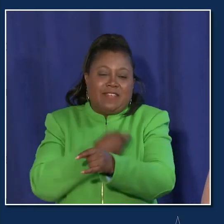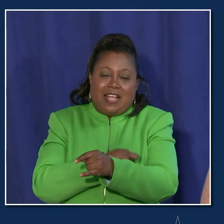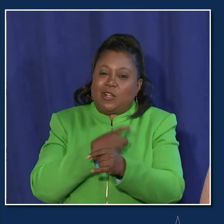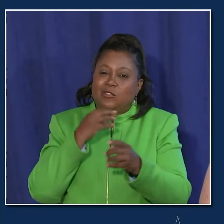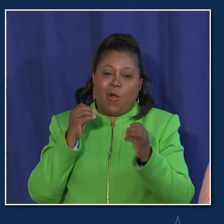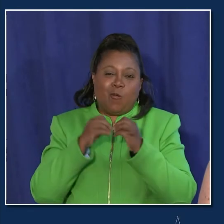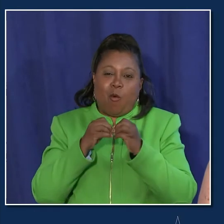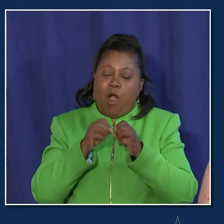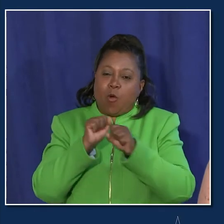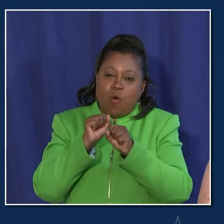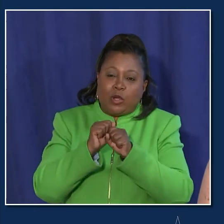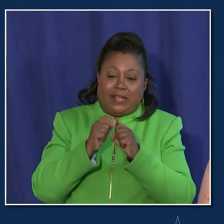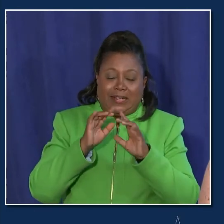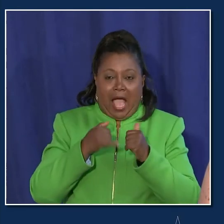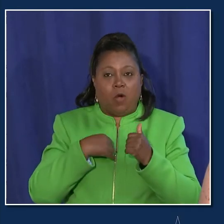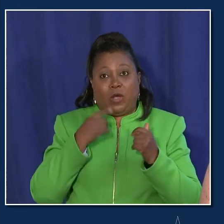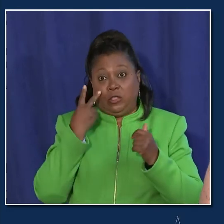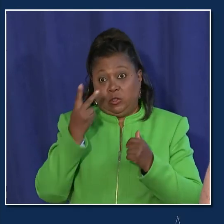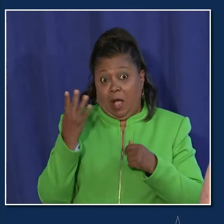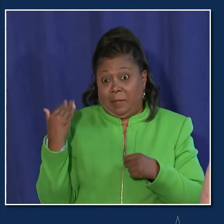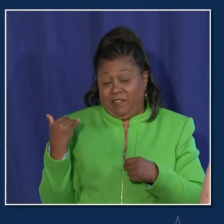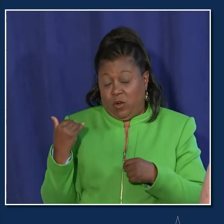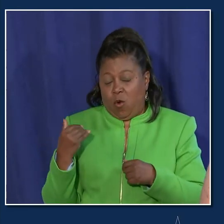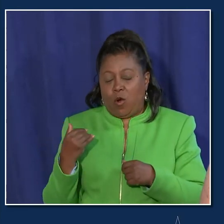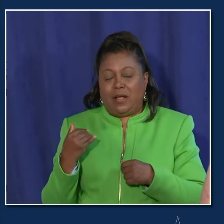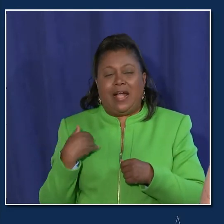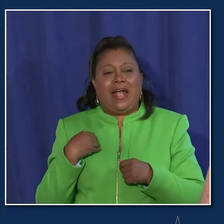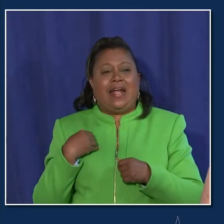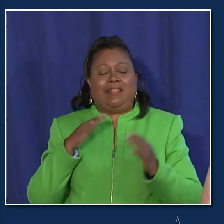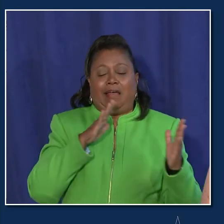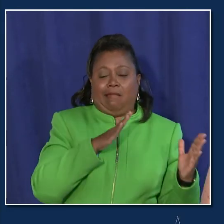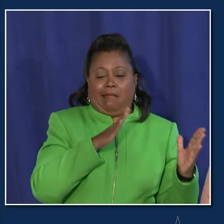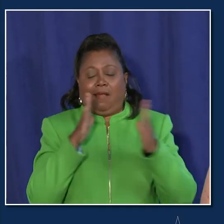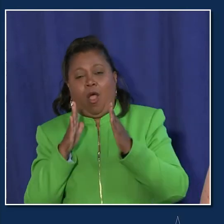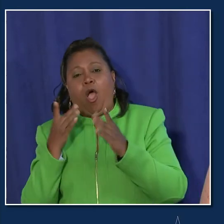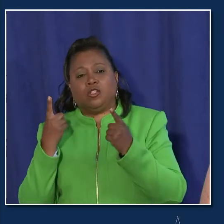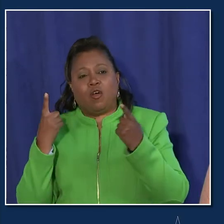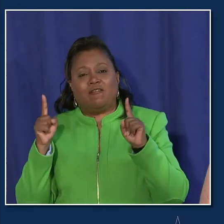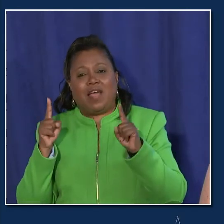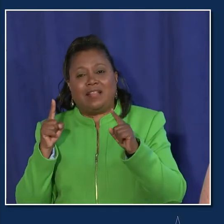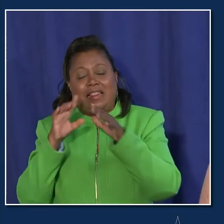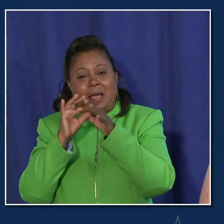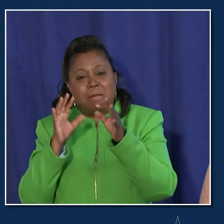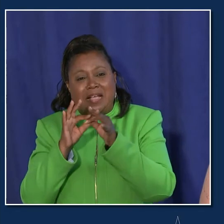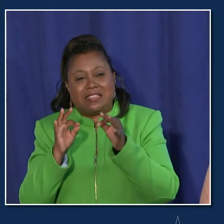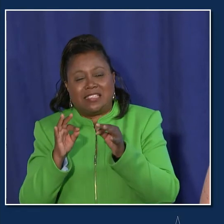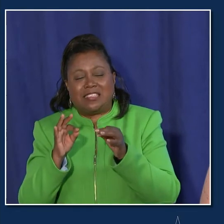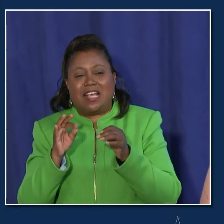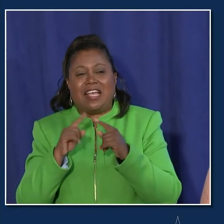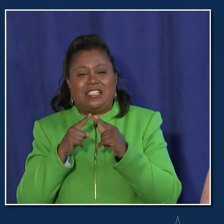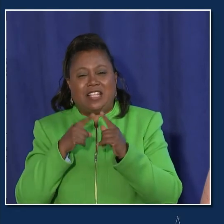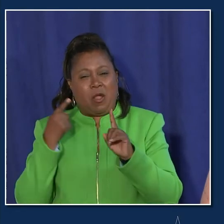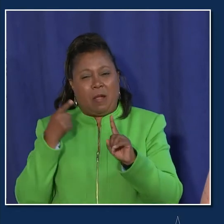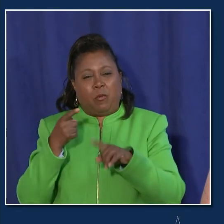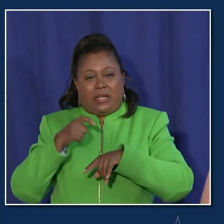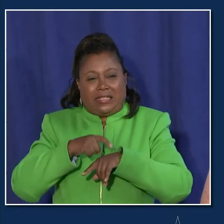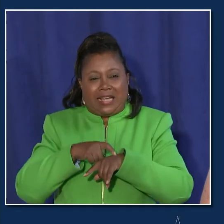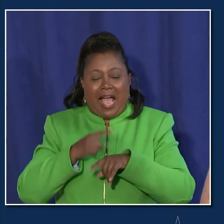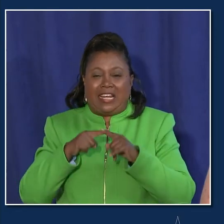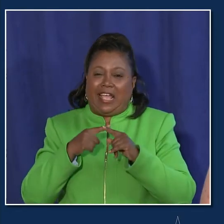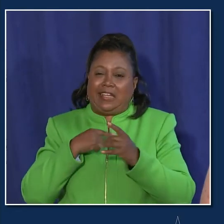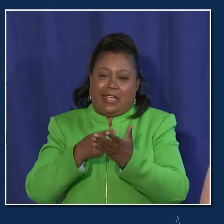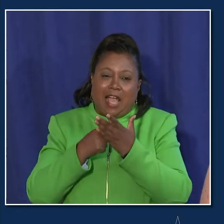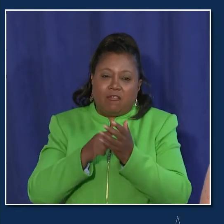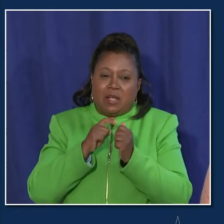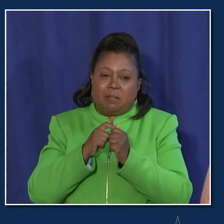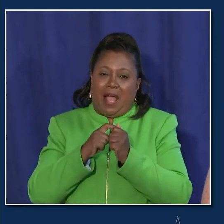no longer working in the way that we saw before. Does the pivoting also affect the messaging here? Is there a point in time you've had any